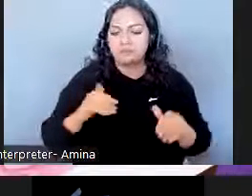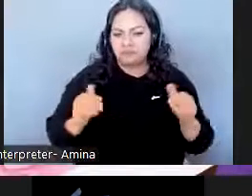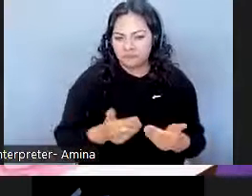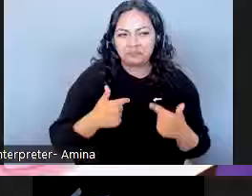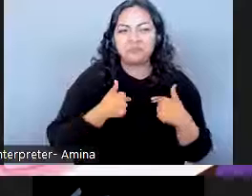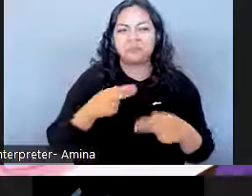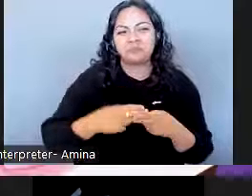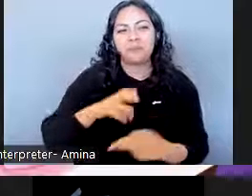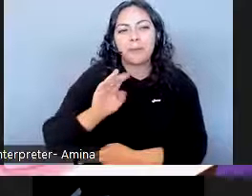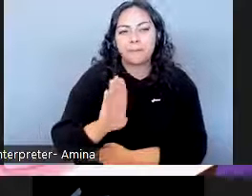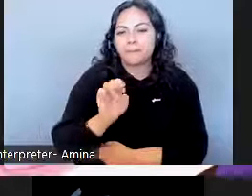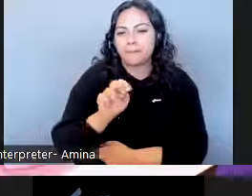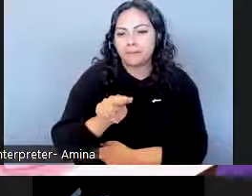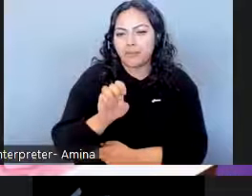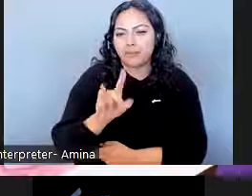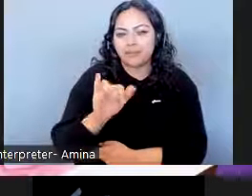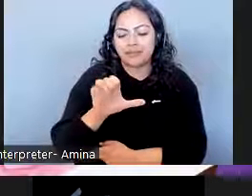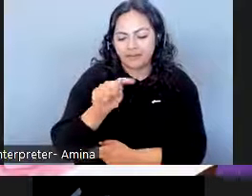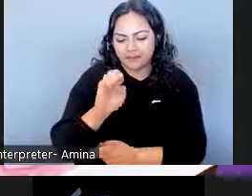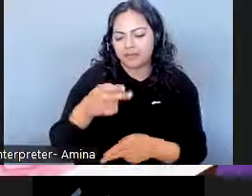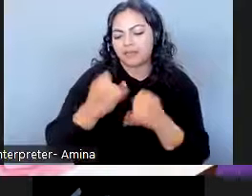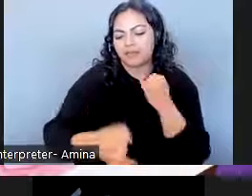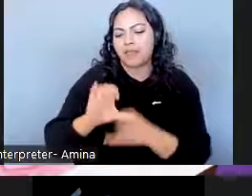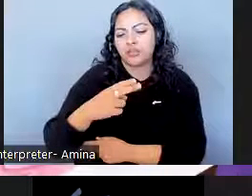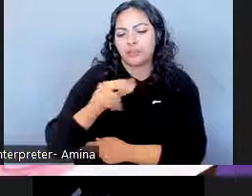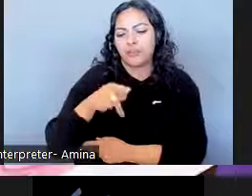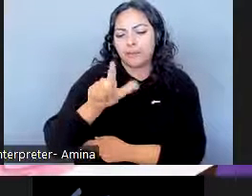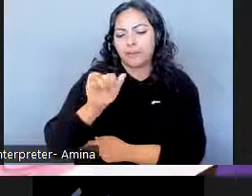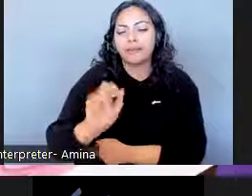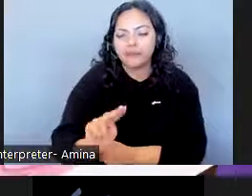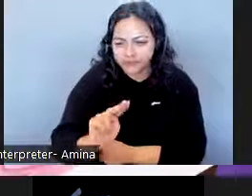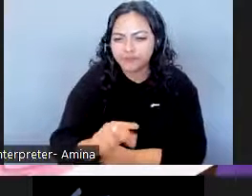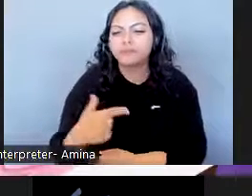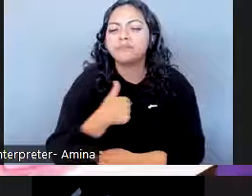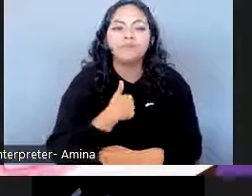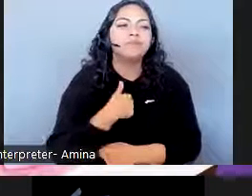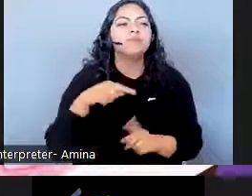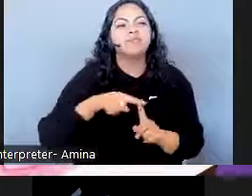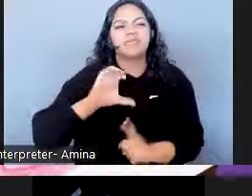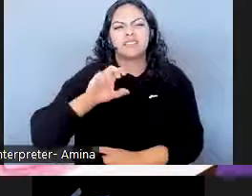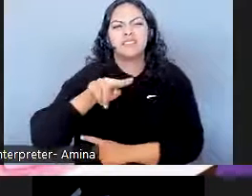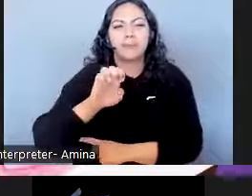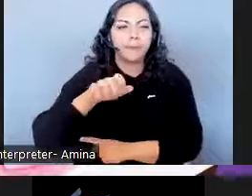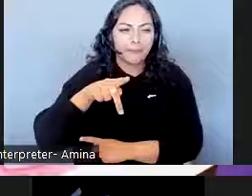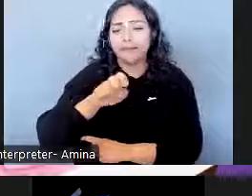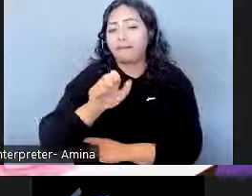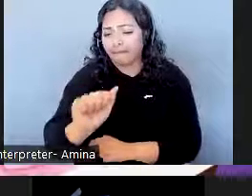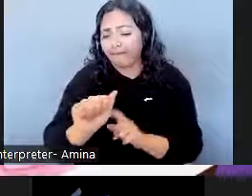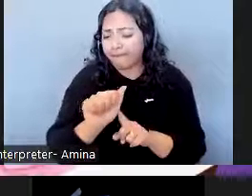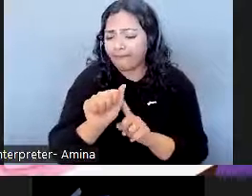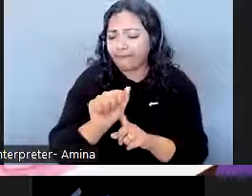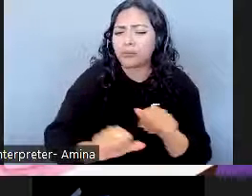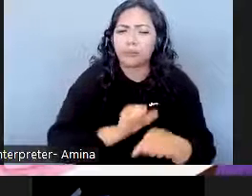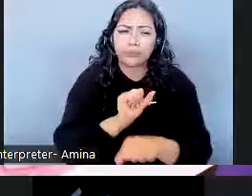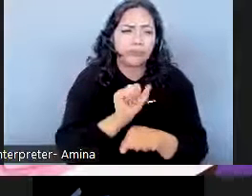Cheflon. I'm the executive director of an organization named CNPEA, the Canadian Network for the Prevention of Elder Abuse. We